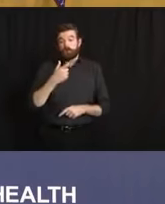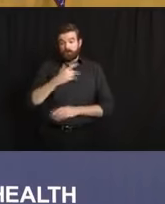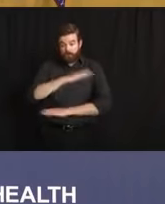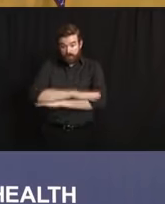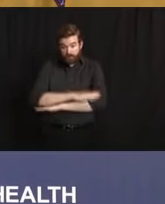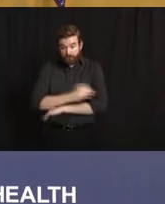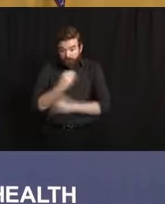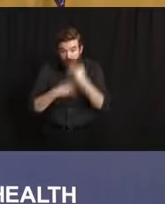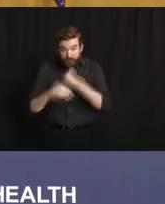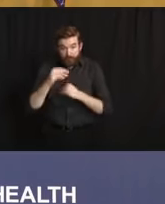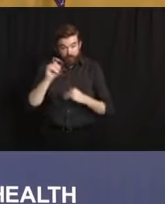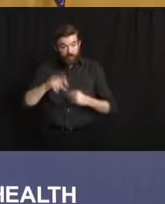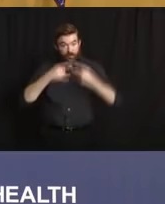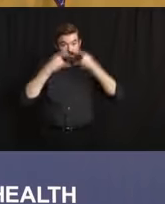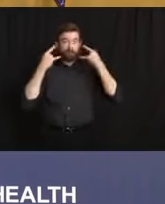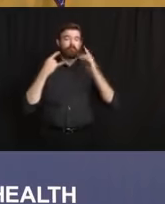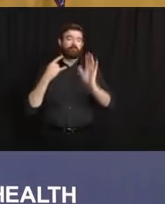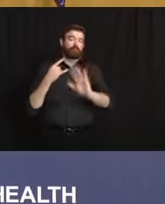out